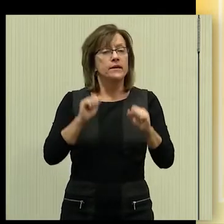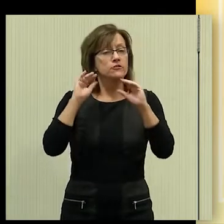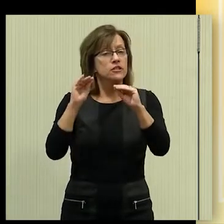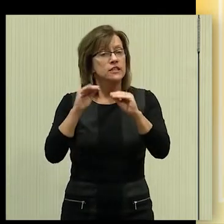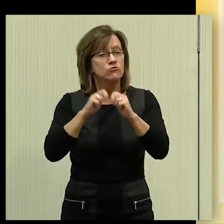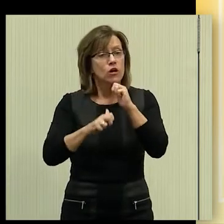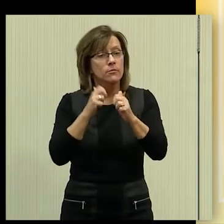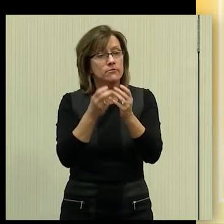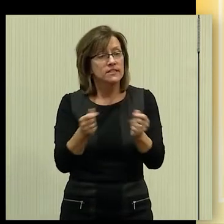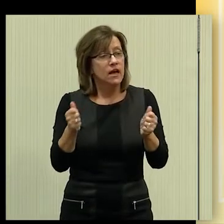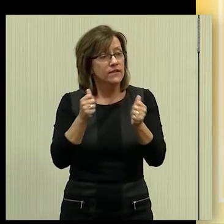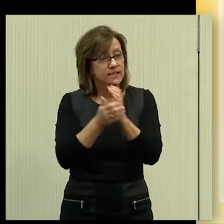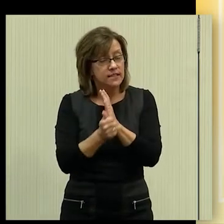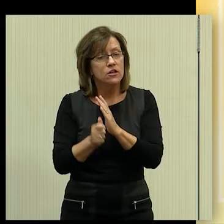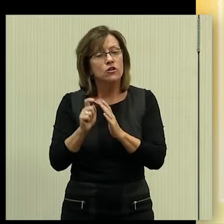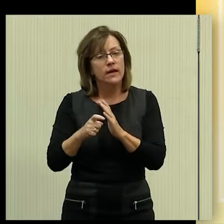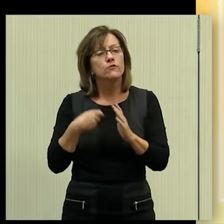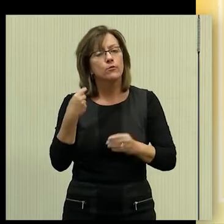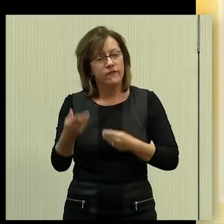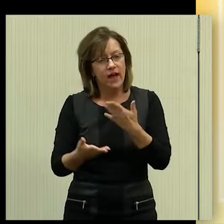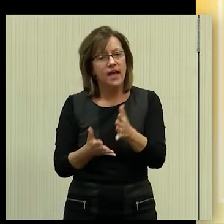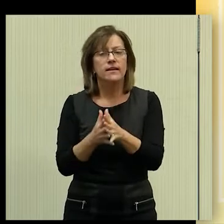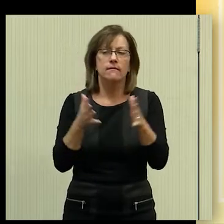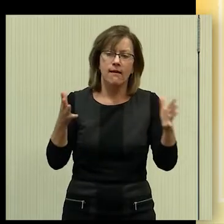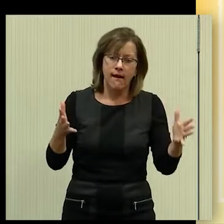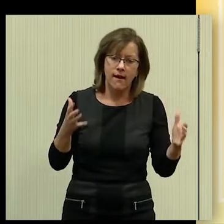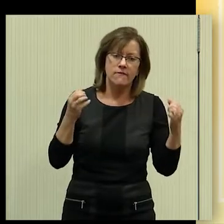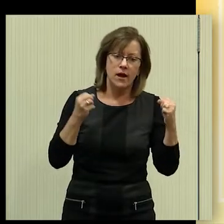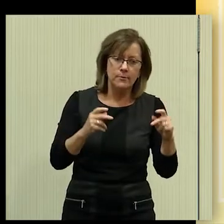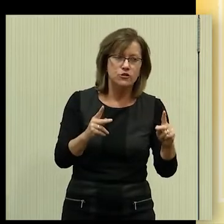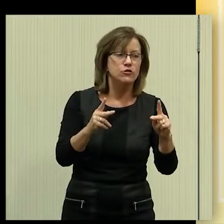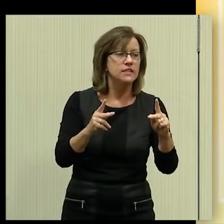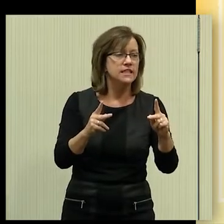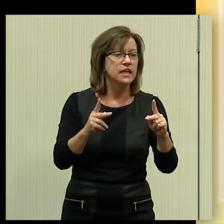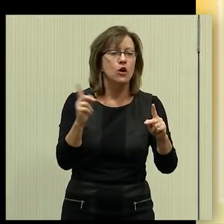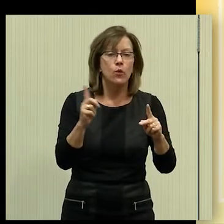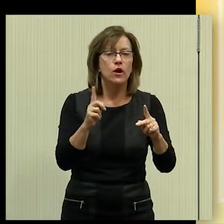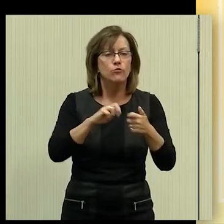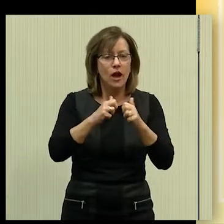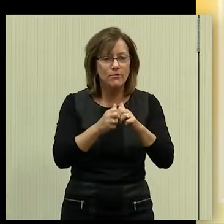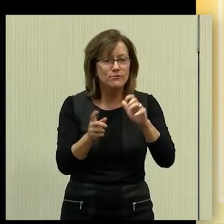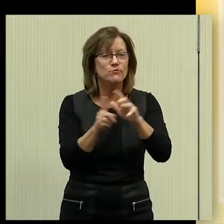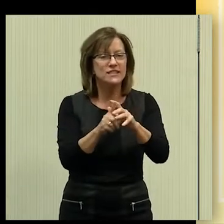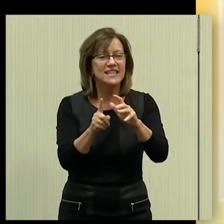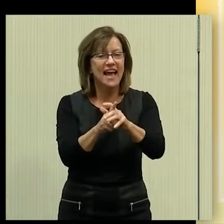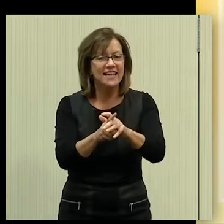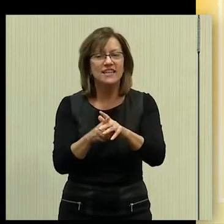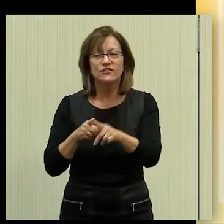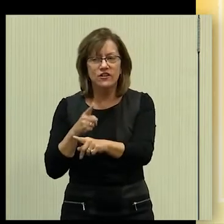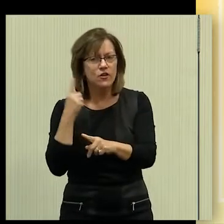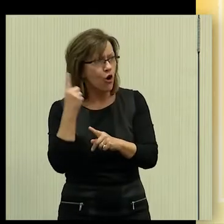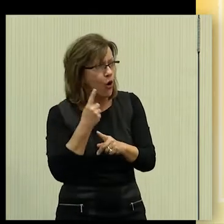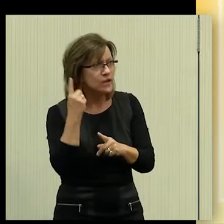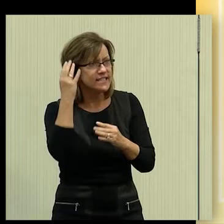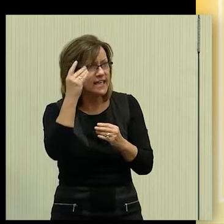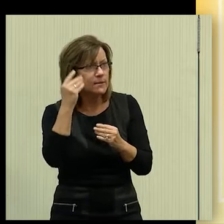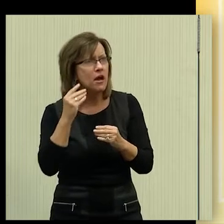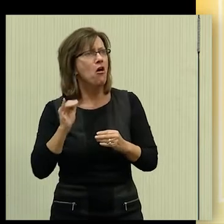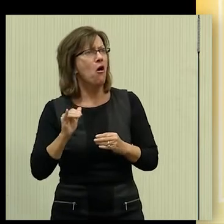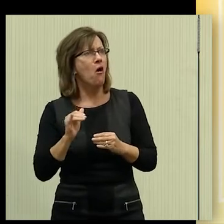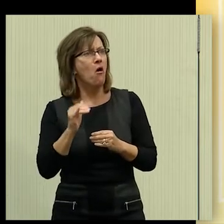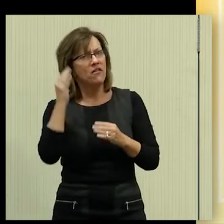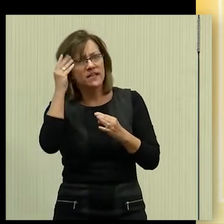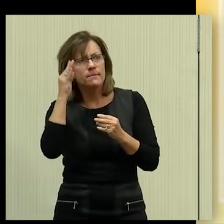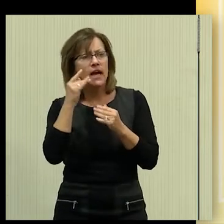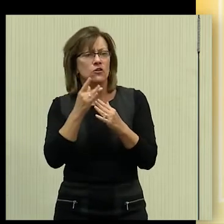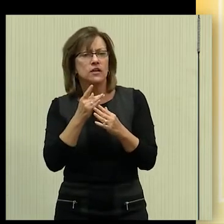problem-solving skills, you have to provide lots of opportunities where you present problems to children so that they're constantly thinking of generating